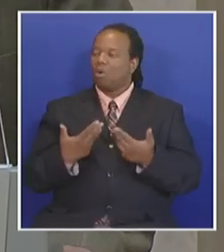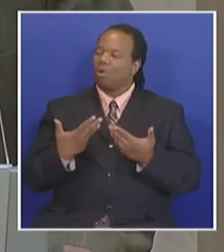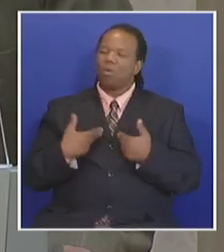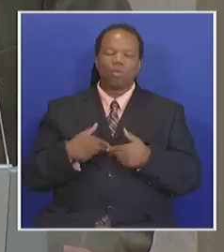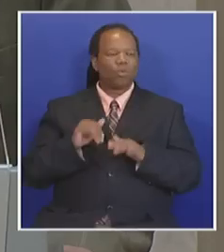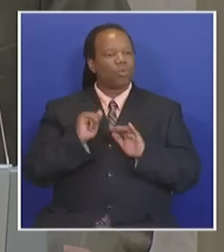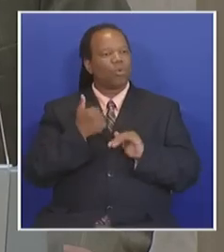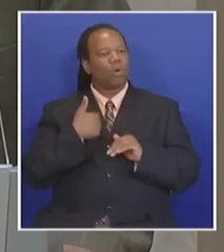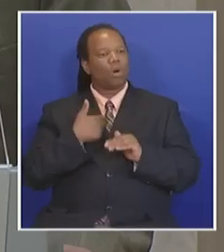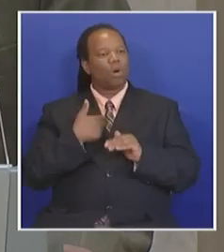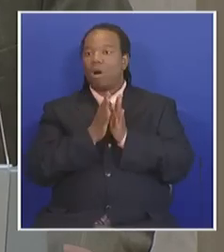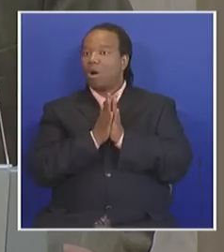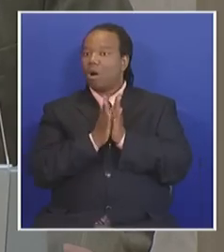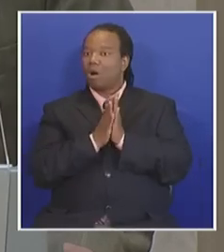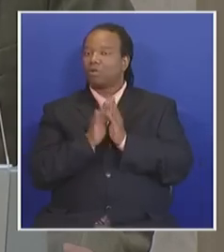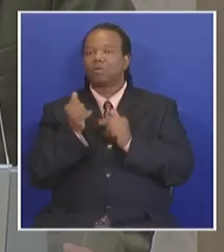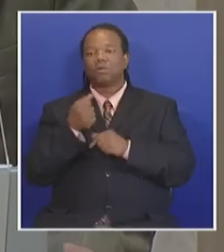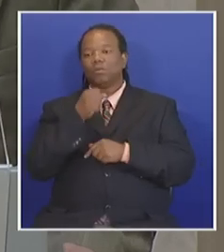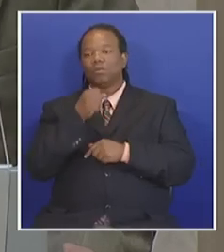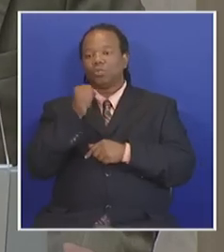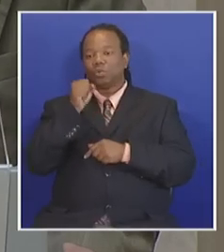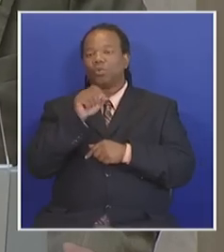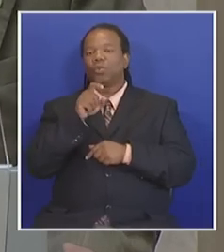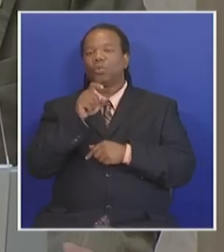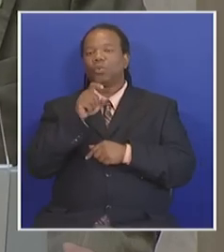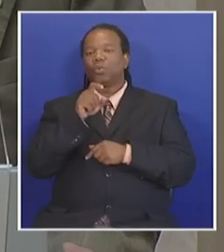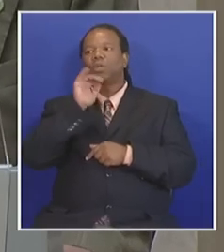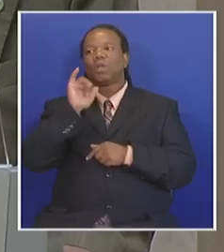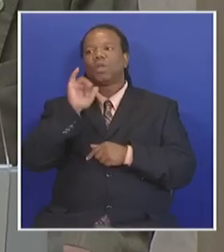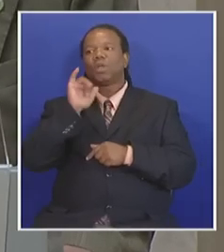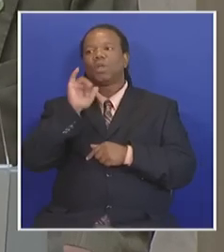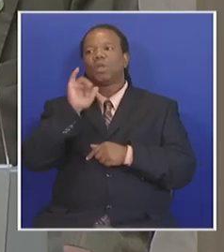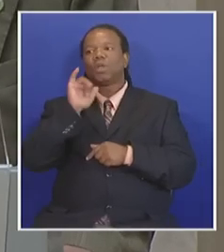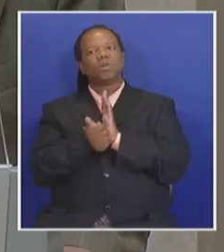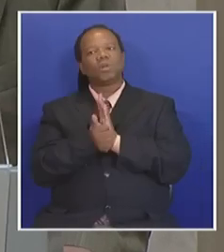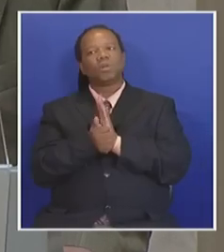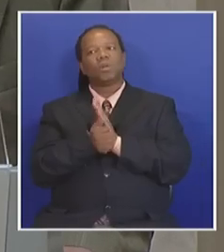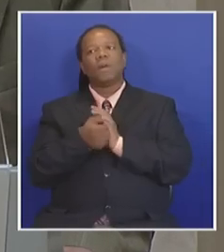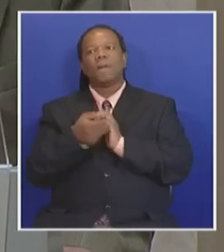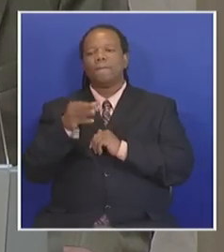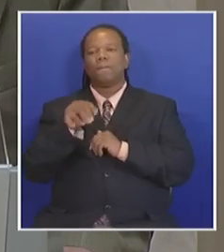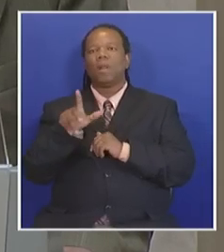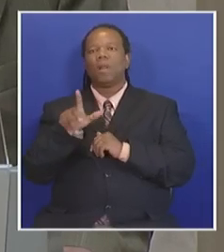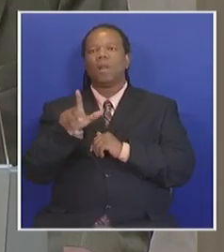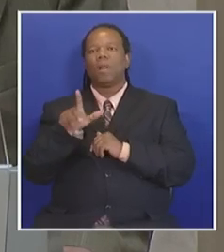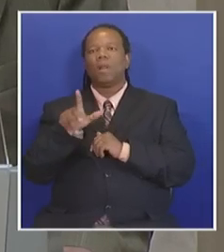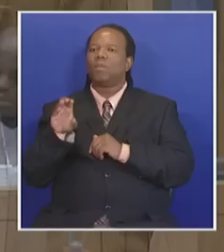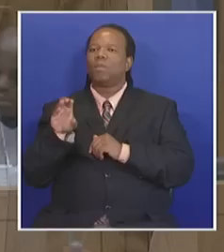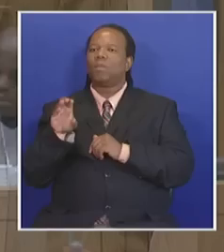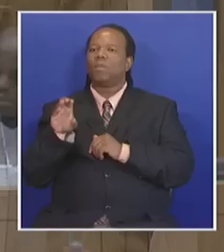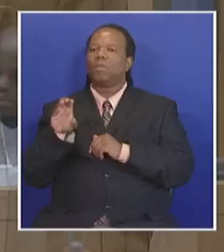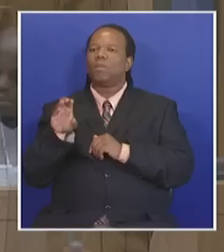the artistic skills in reminding us all. Please take your seat. Honorable Mlambo. Thank you very